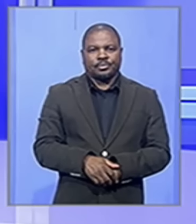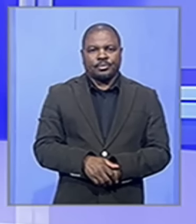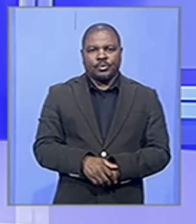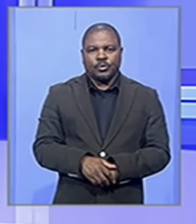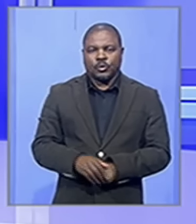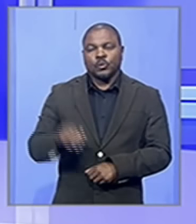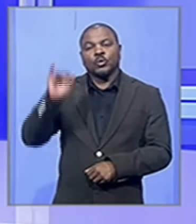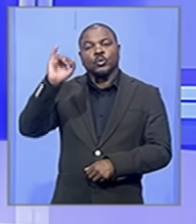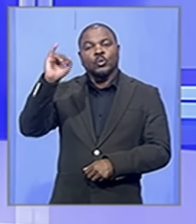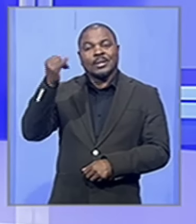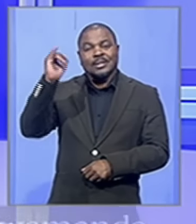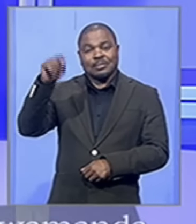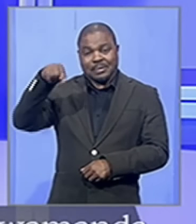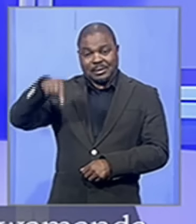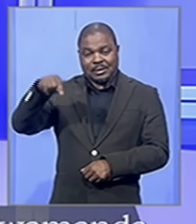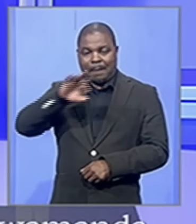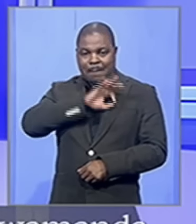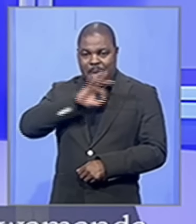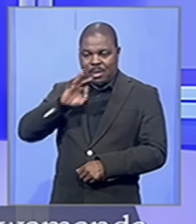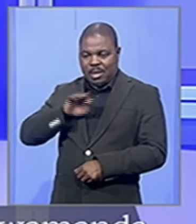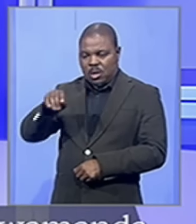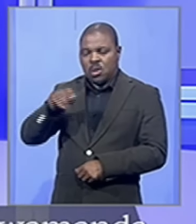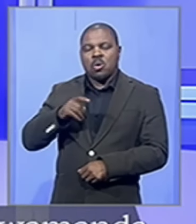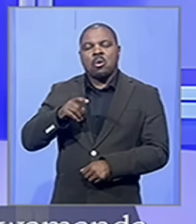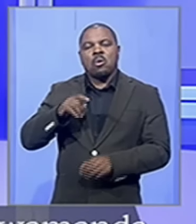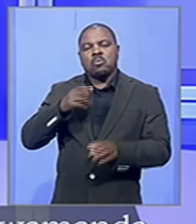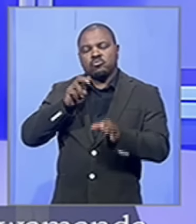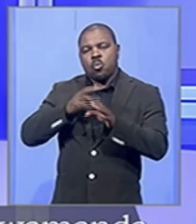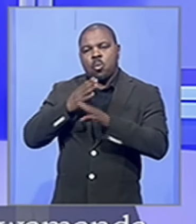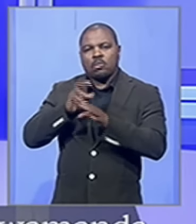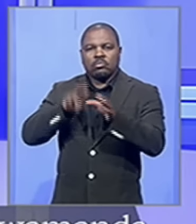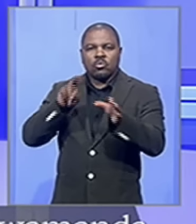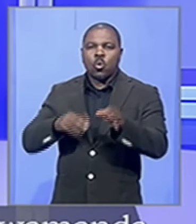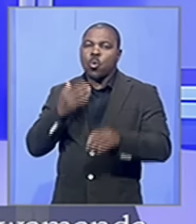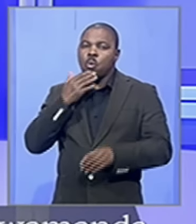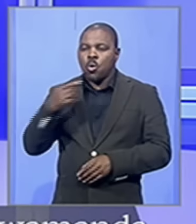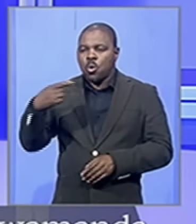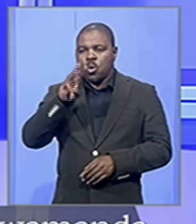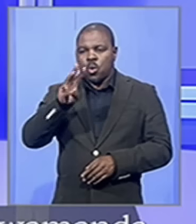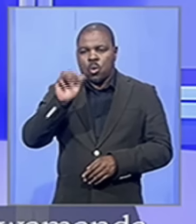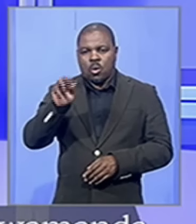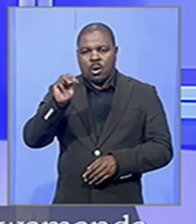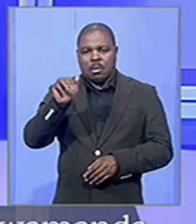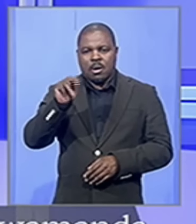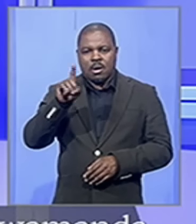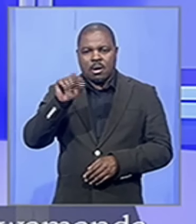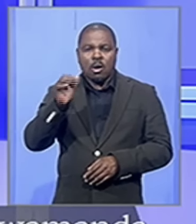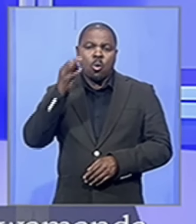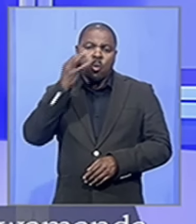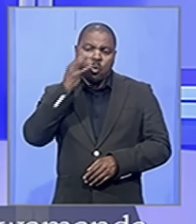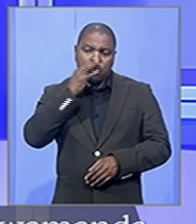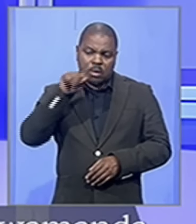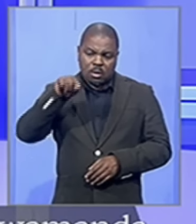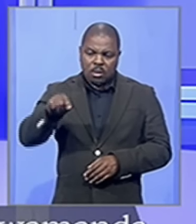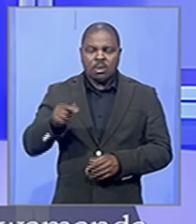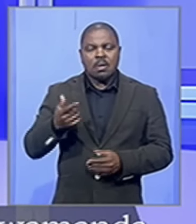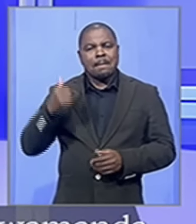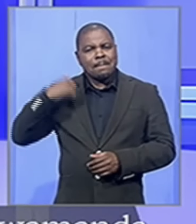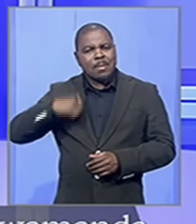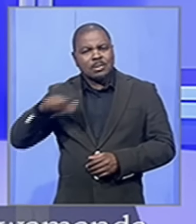Meyara yo a lebogileng tiro wa Johannesburg Kabelo Gwamanda a raka serwesiwe molato wa go phutlhama ga ditirelo mo